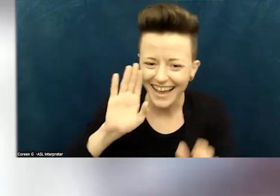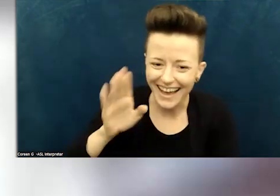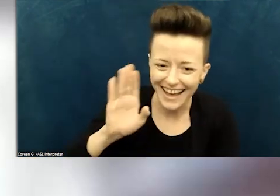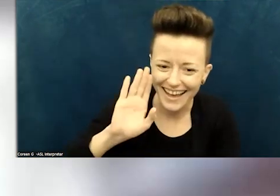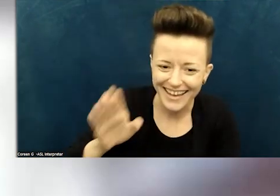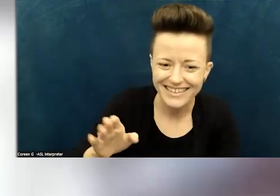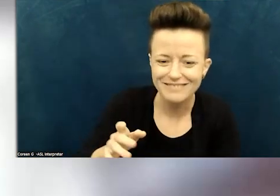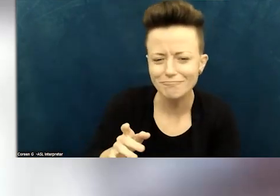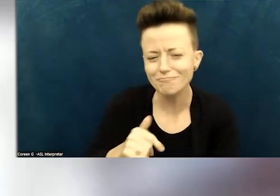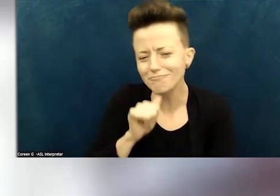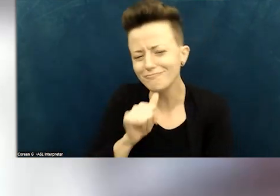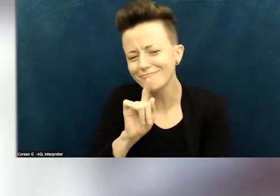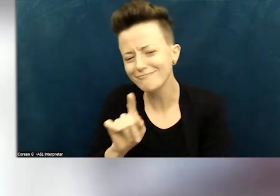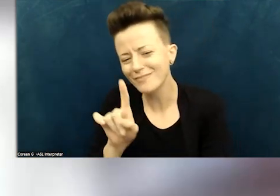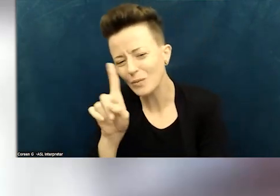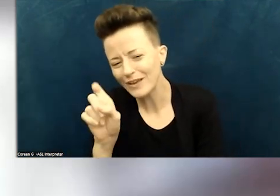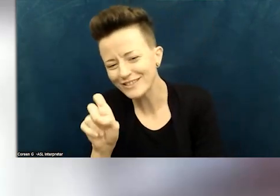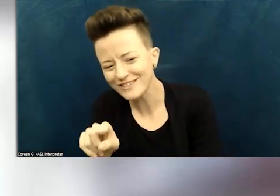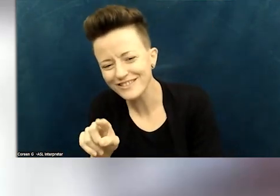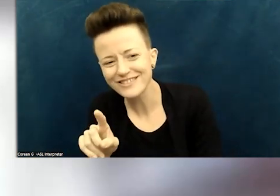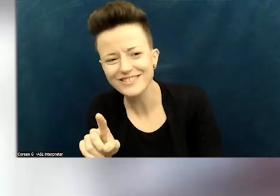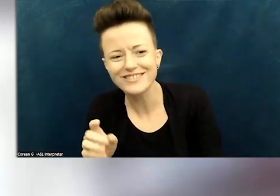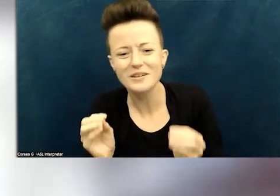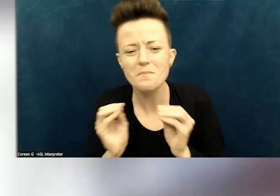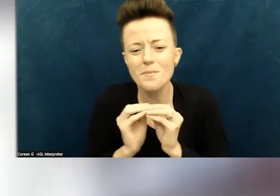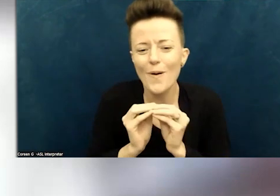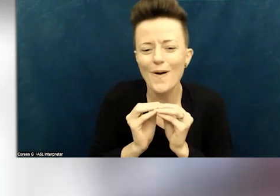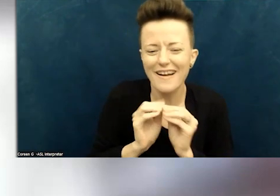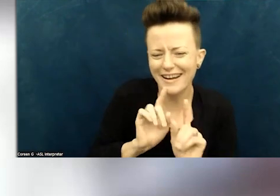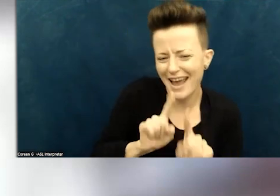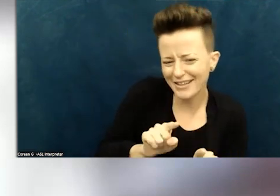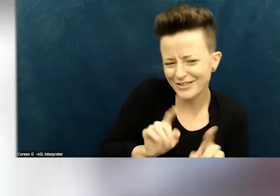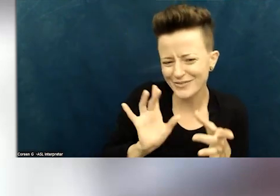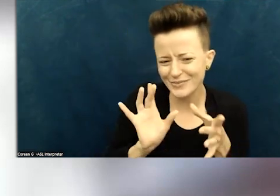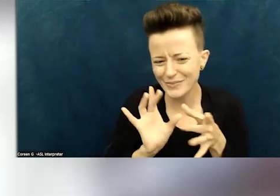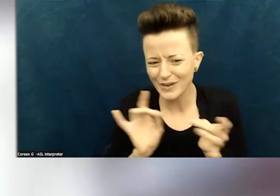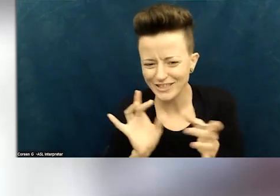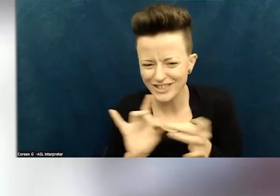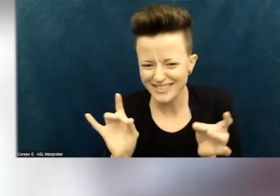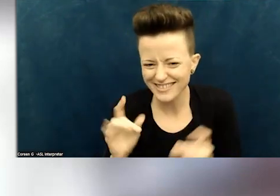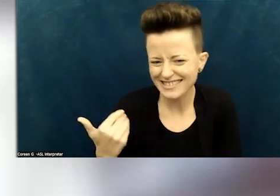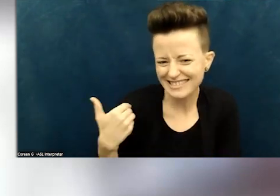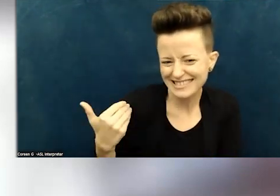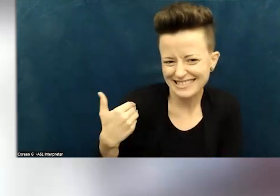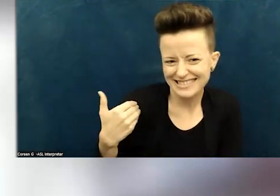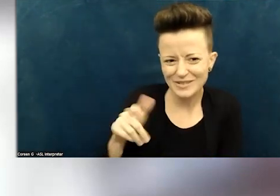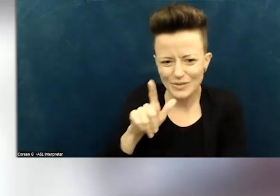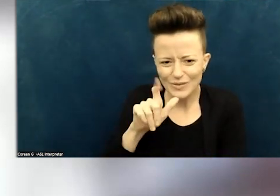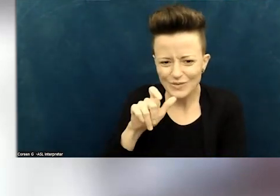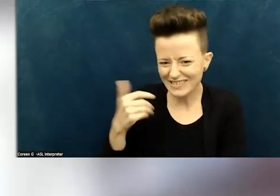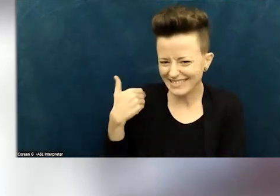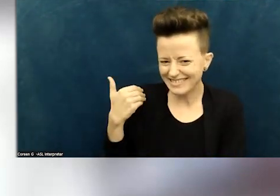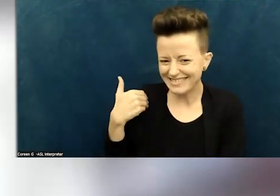so much a question. I think it's more an answer or comment to the last gentleman's question